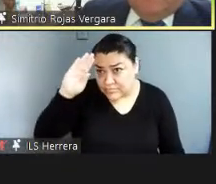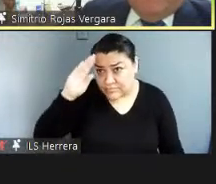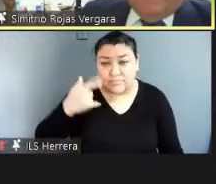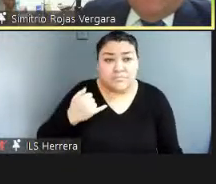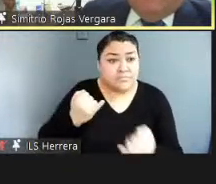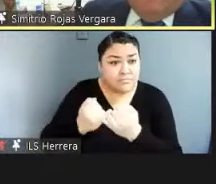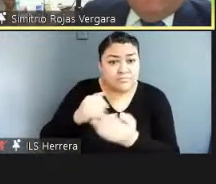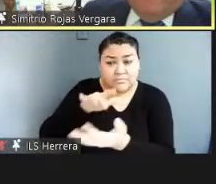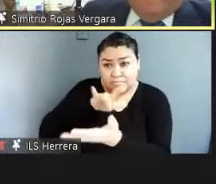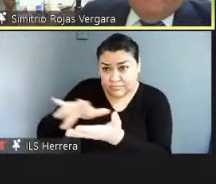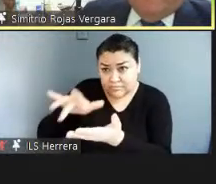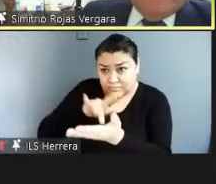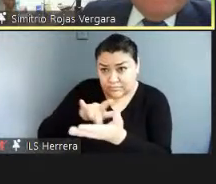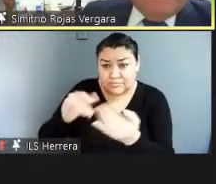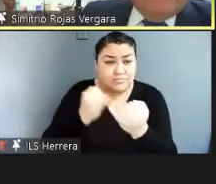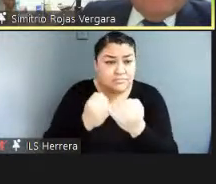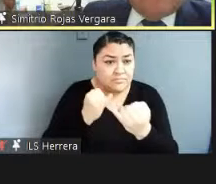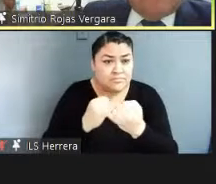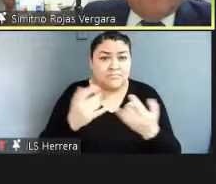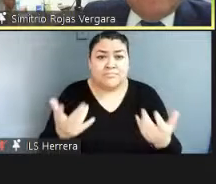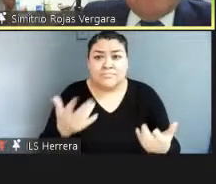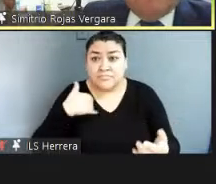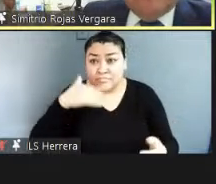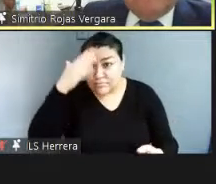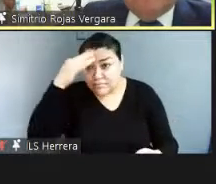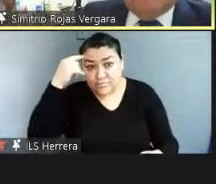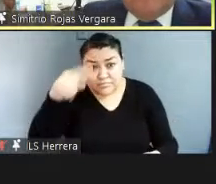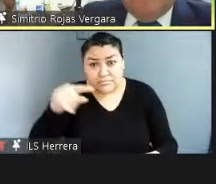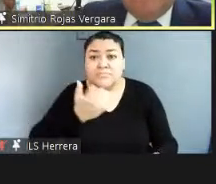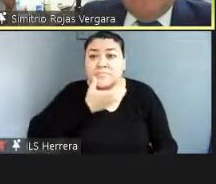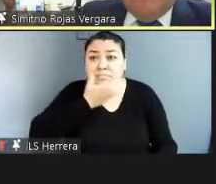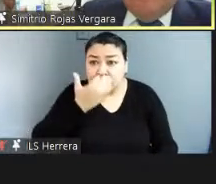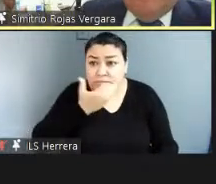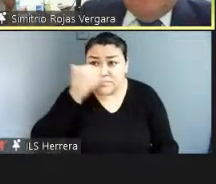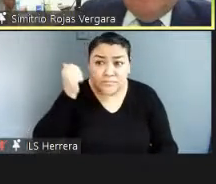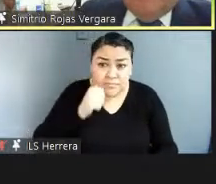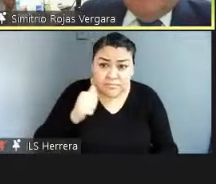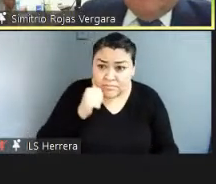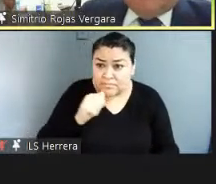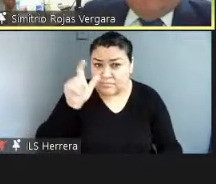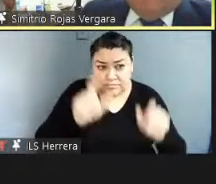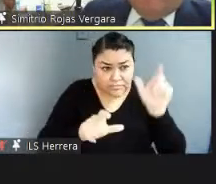respect for others' ideas and have good dialogue skills,